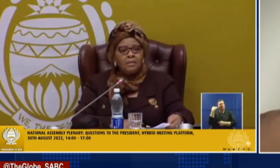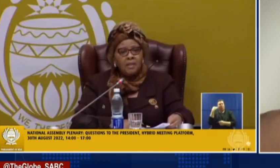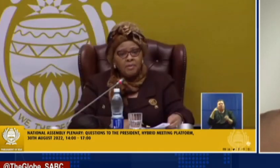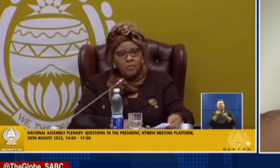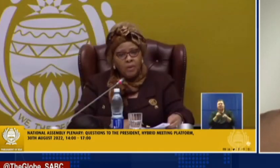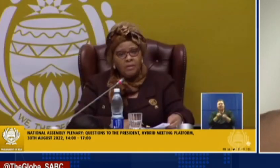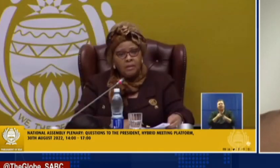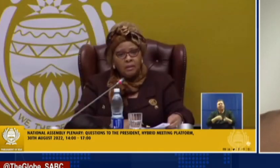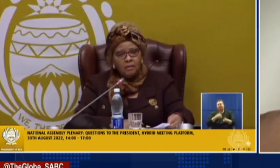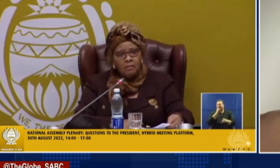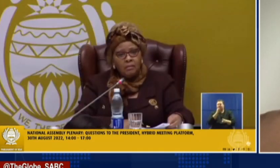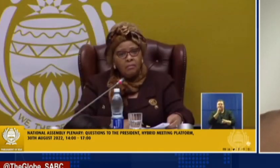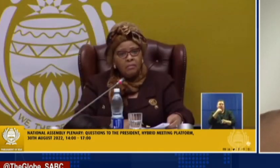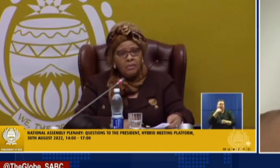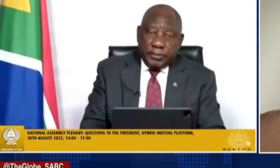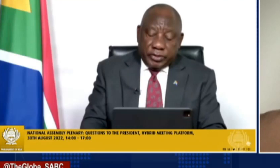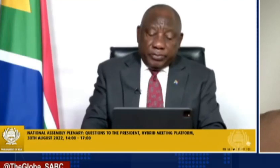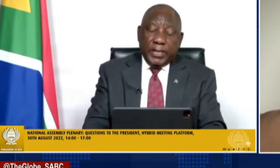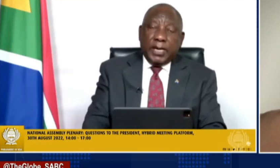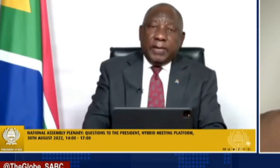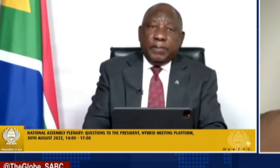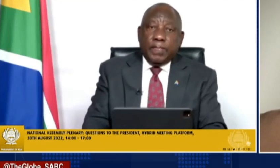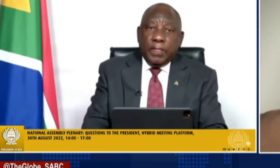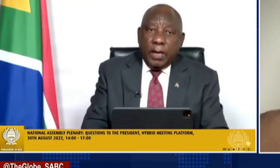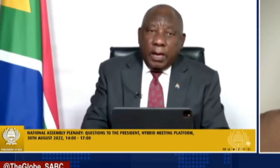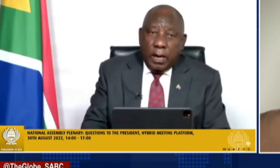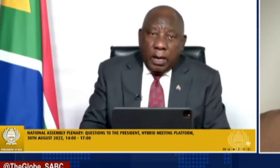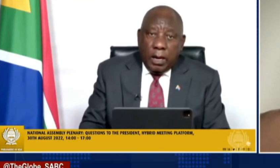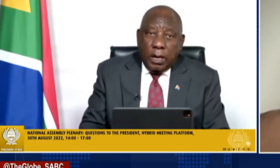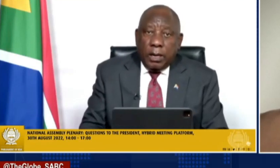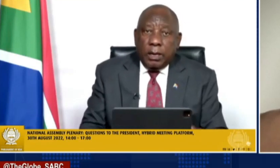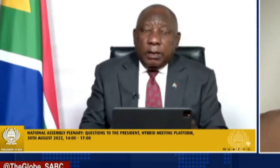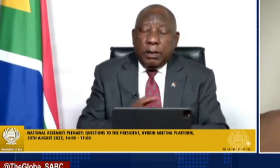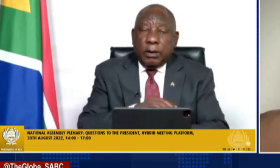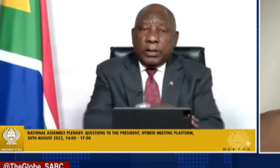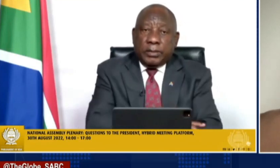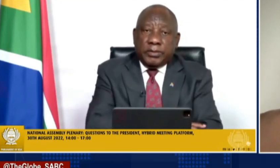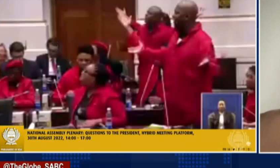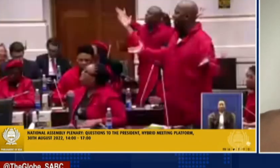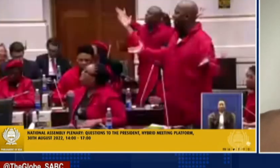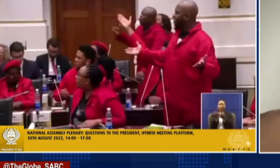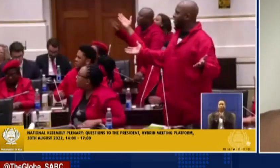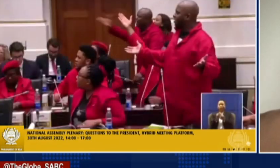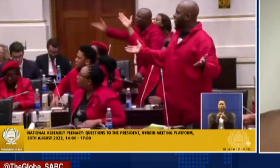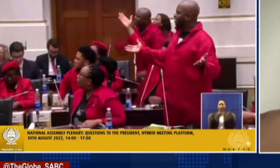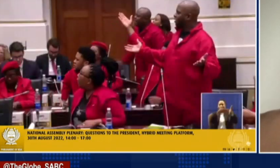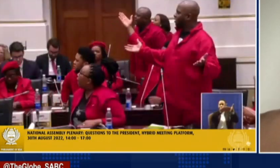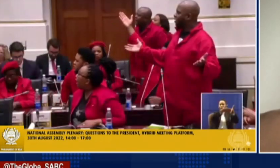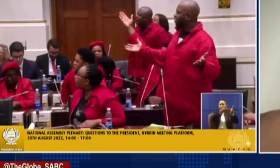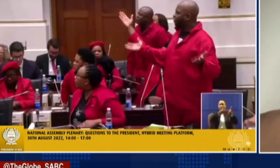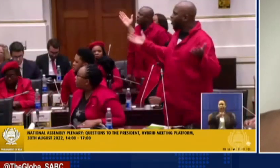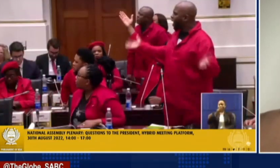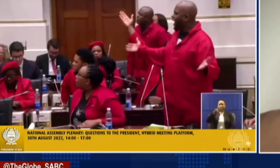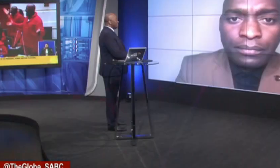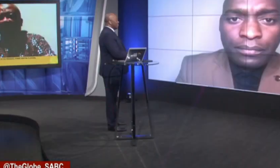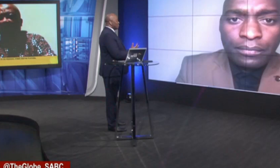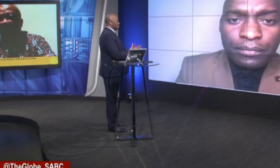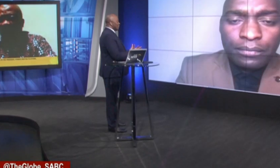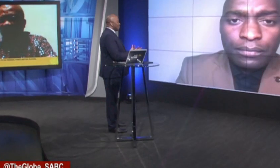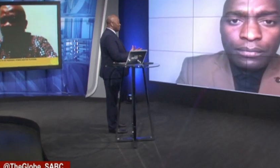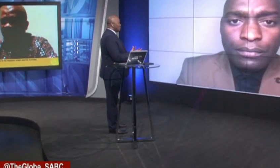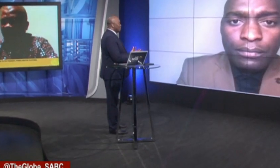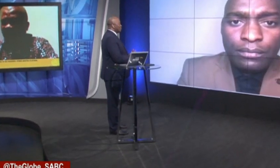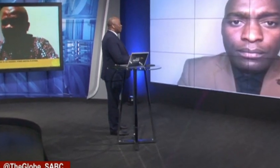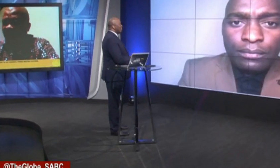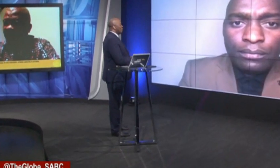is Parliament, which is the representatives of the people of South Africa. Based on